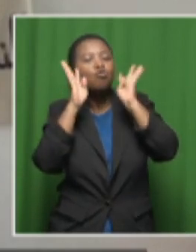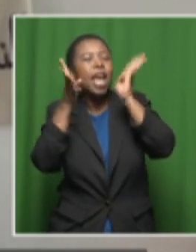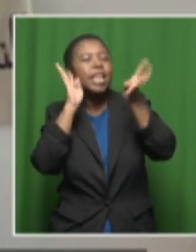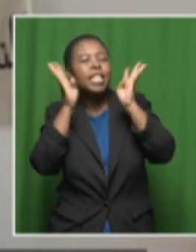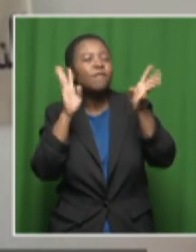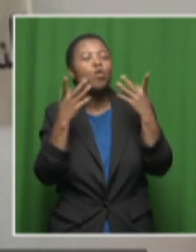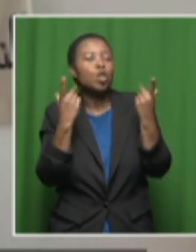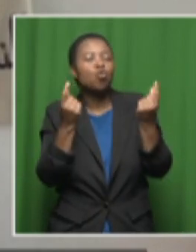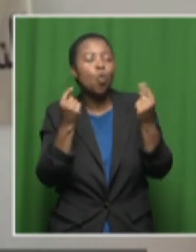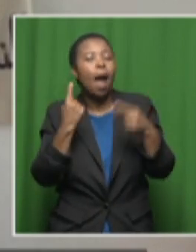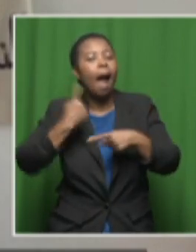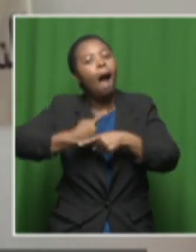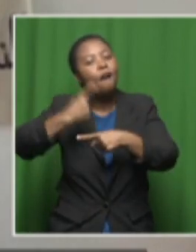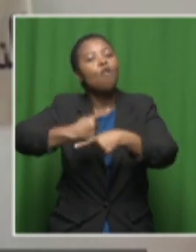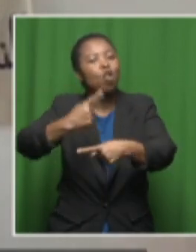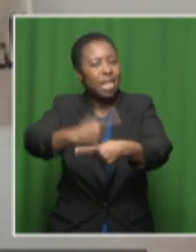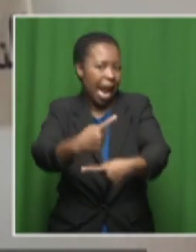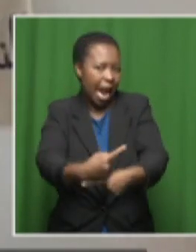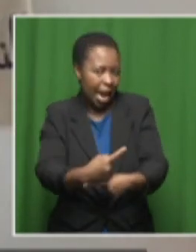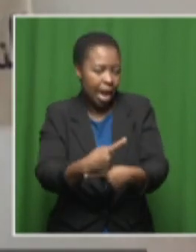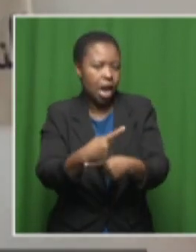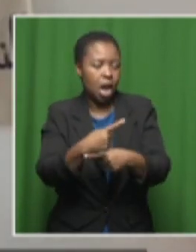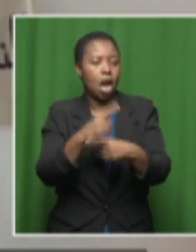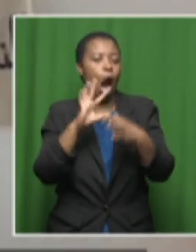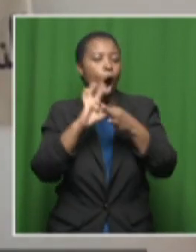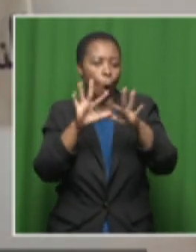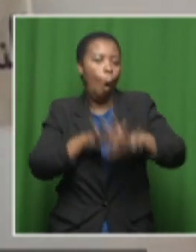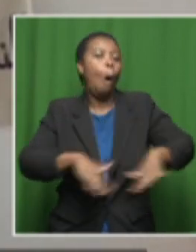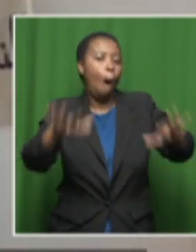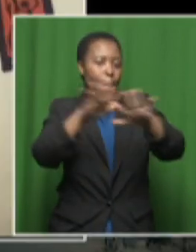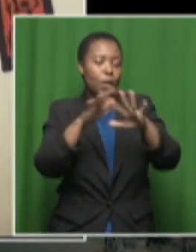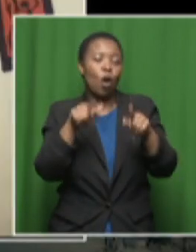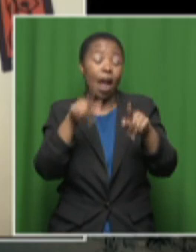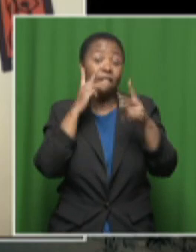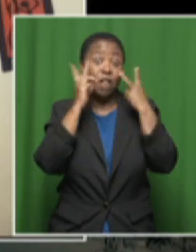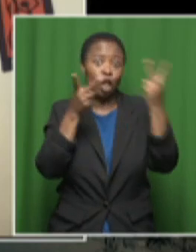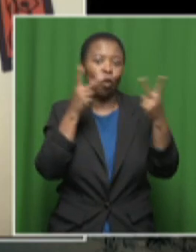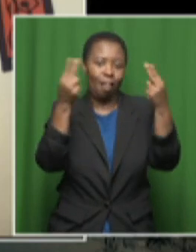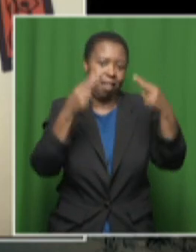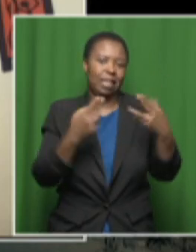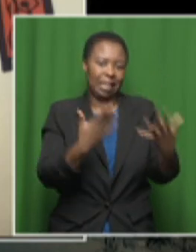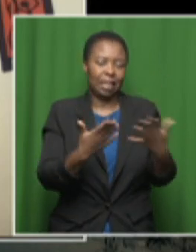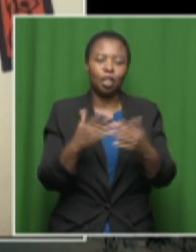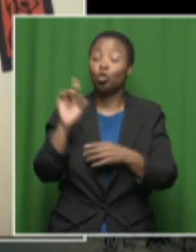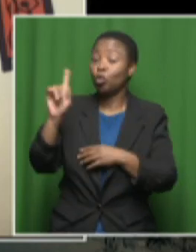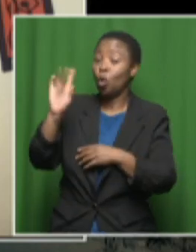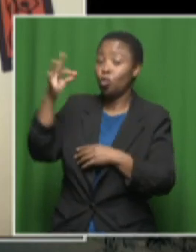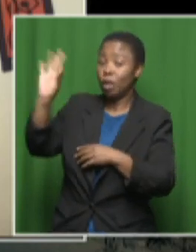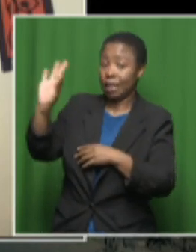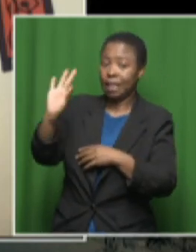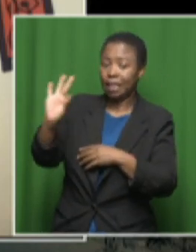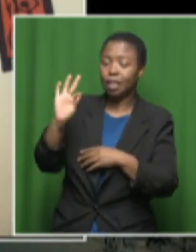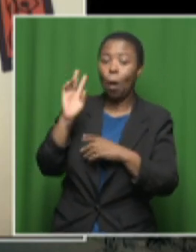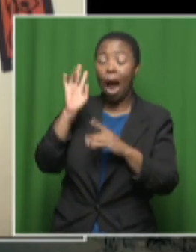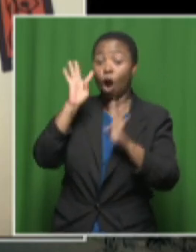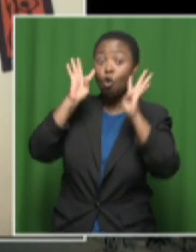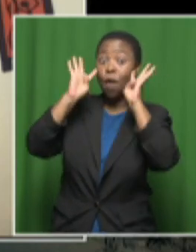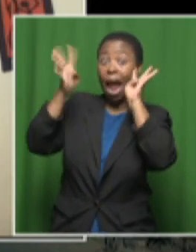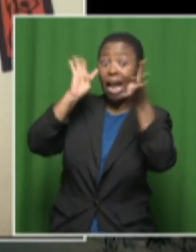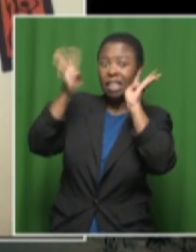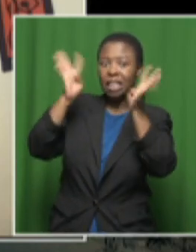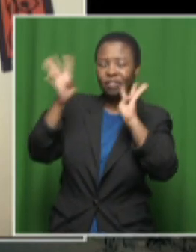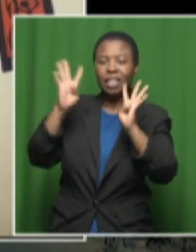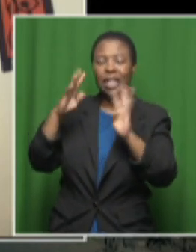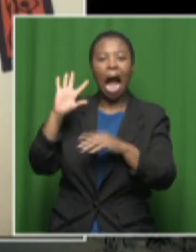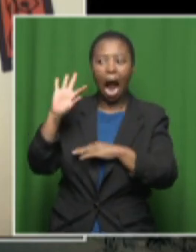everyday environments. And so that's what drew me to the visual arts. You're quite right there. I mean, creativity is every day. It's part